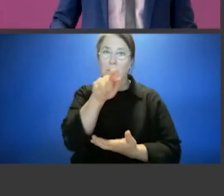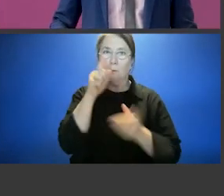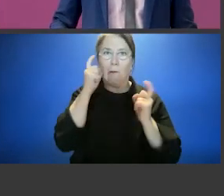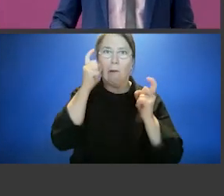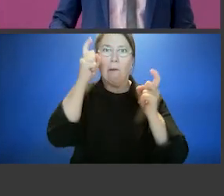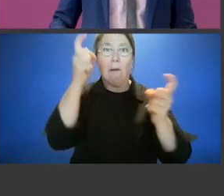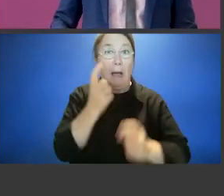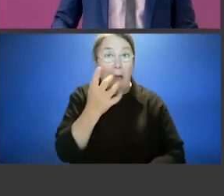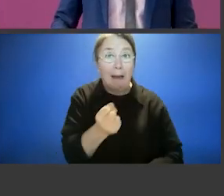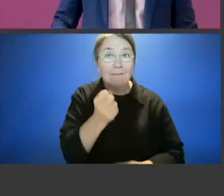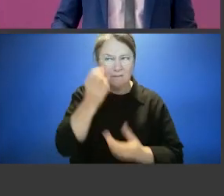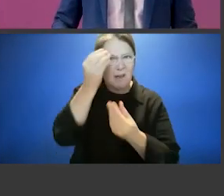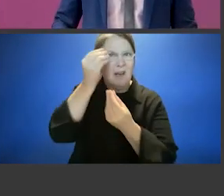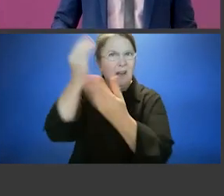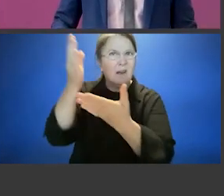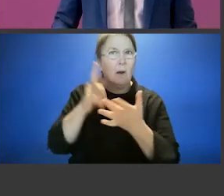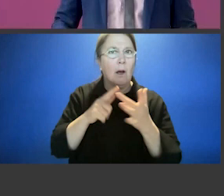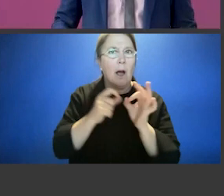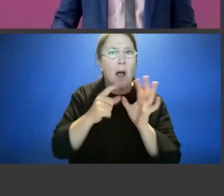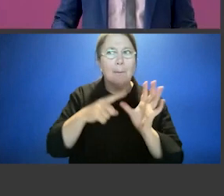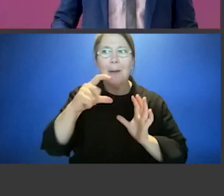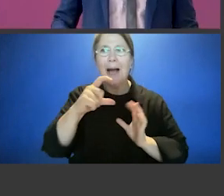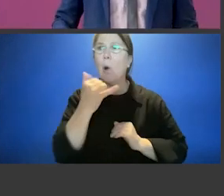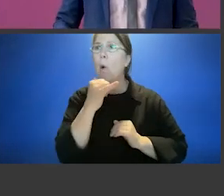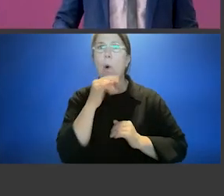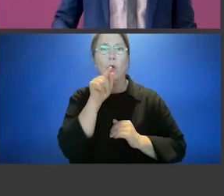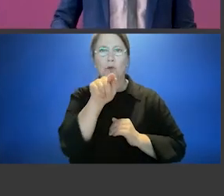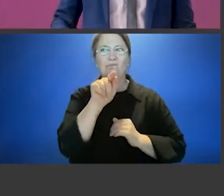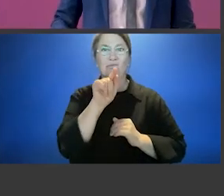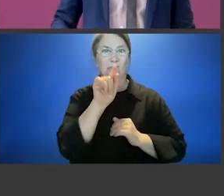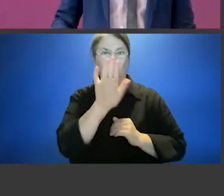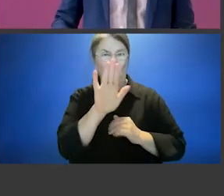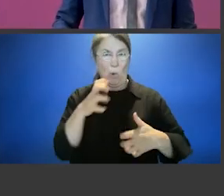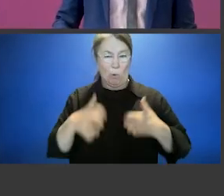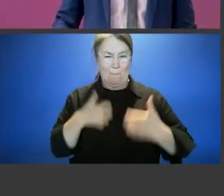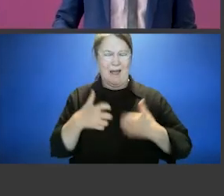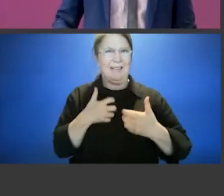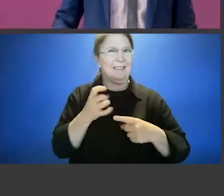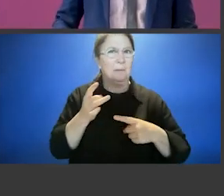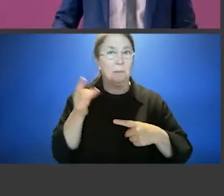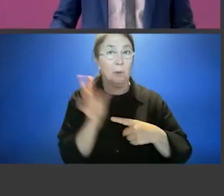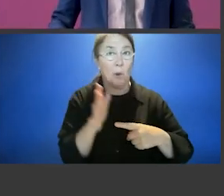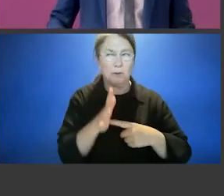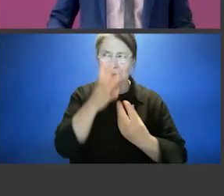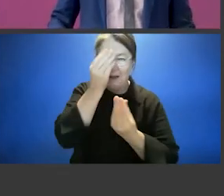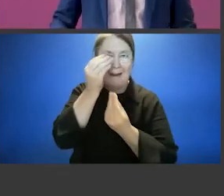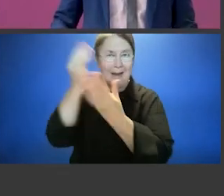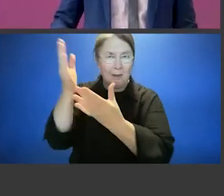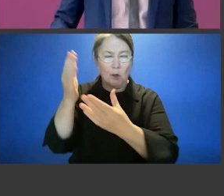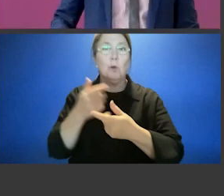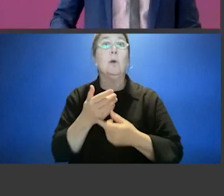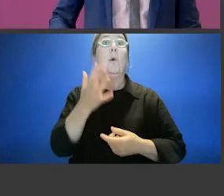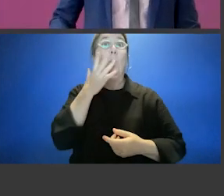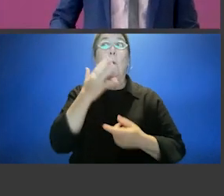or if there's any urgency to the assessment of your complaint. All these factors are taken into consideration when making our